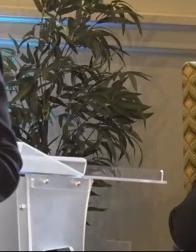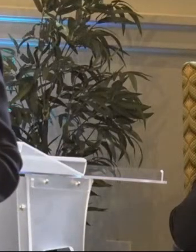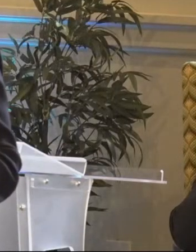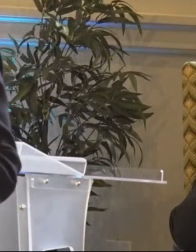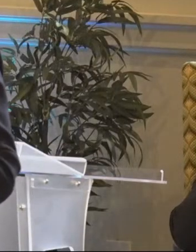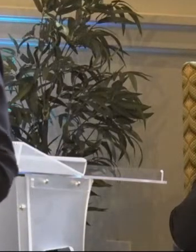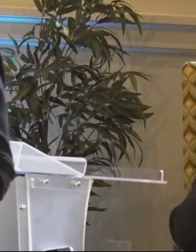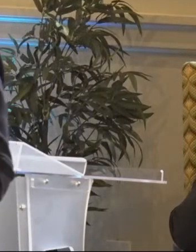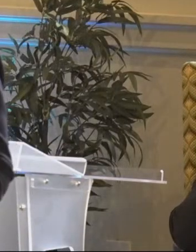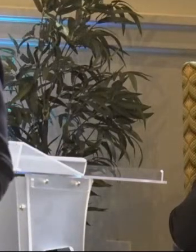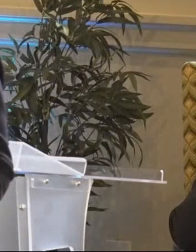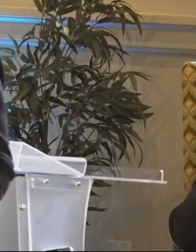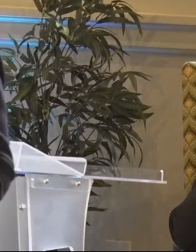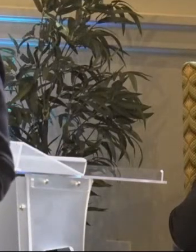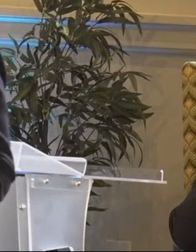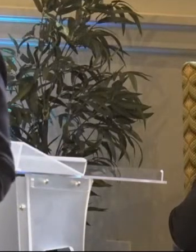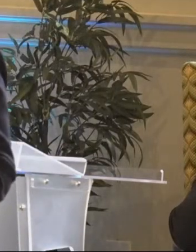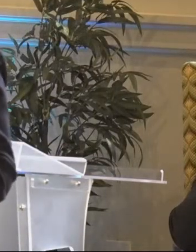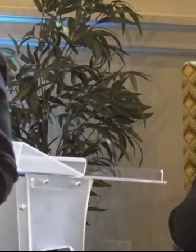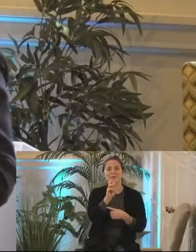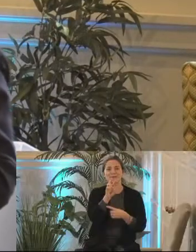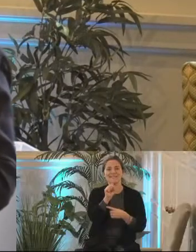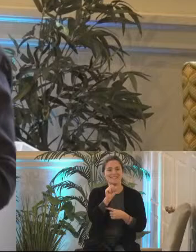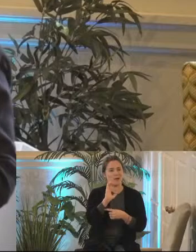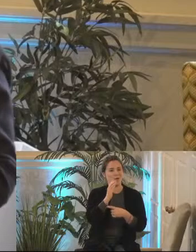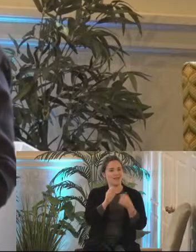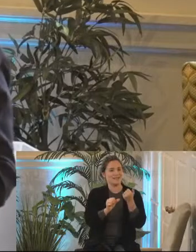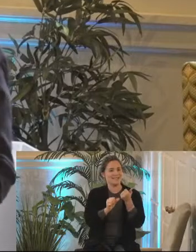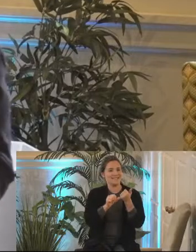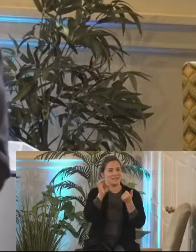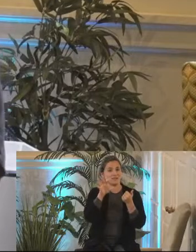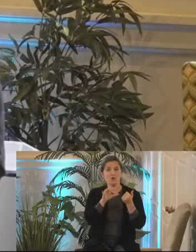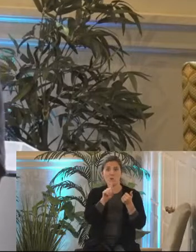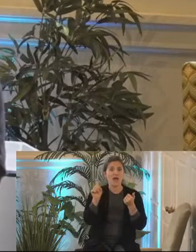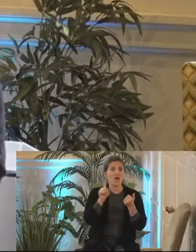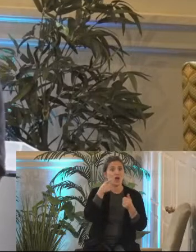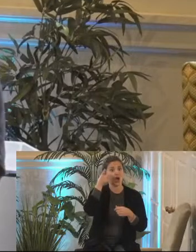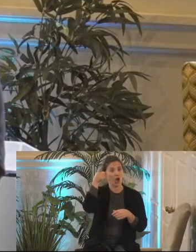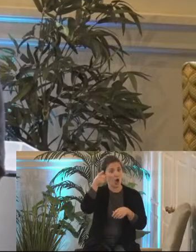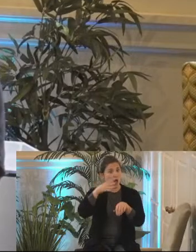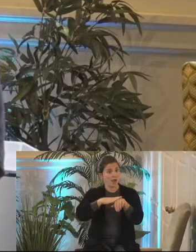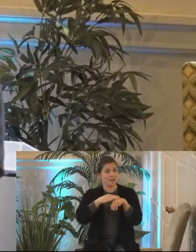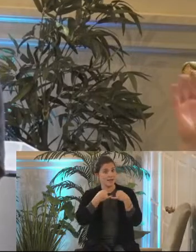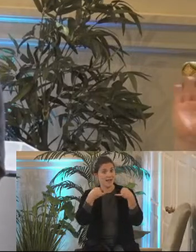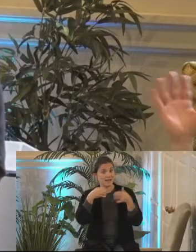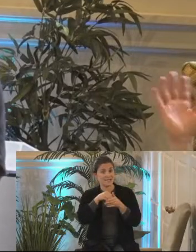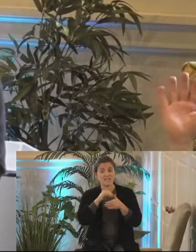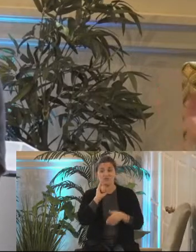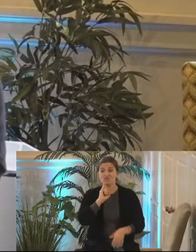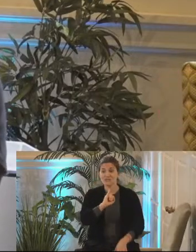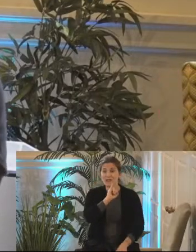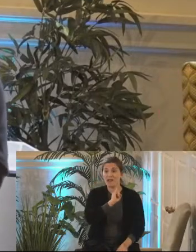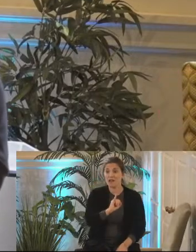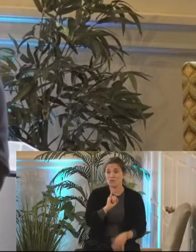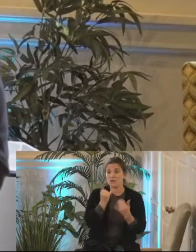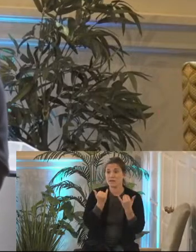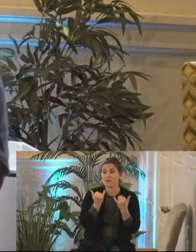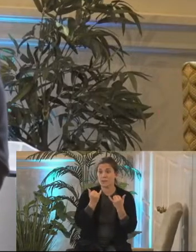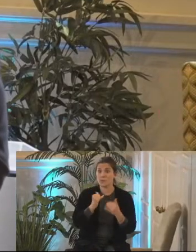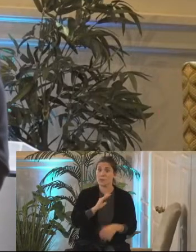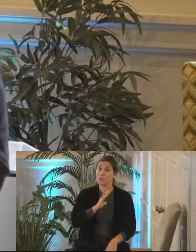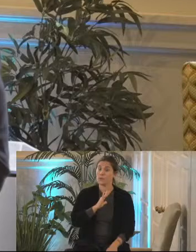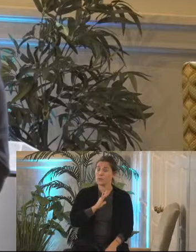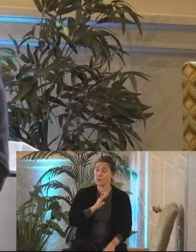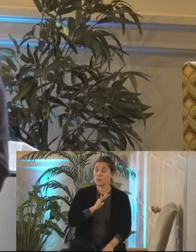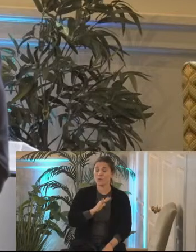Assistant Minister, Randy Lewis, who is online in Israel with us today. Such a delight to